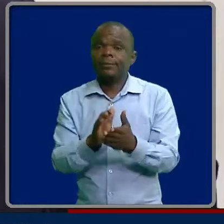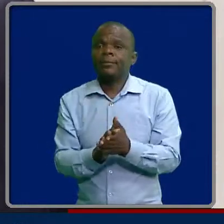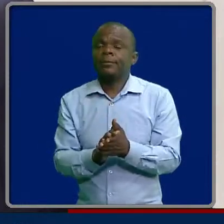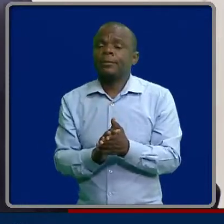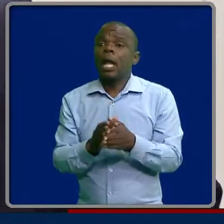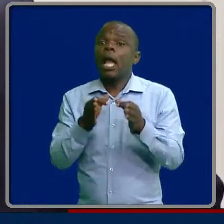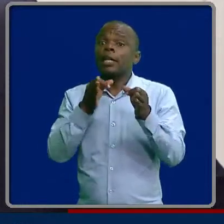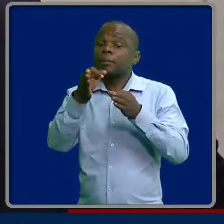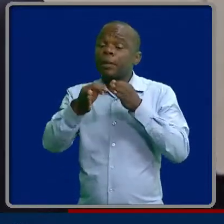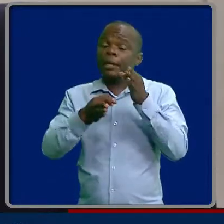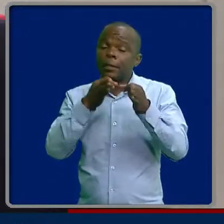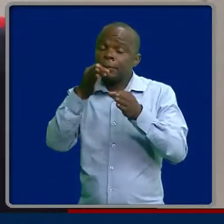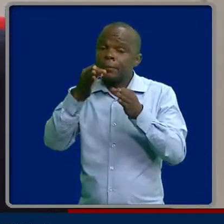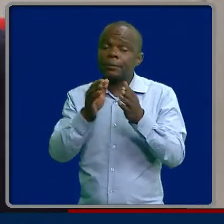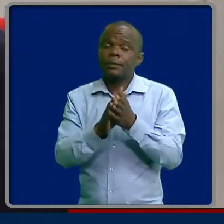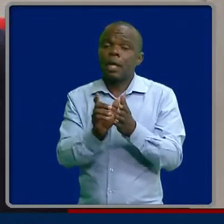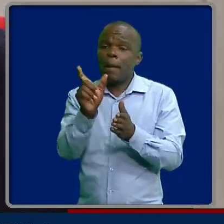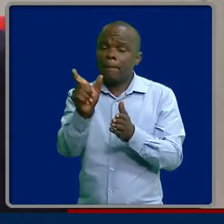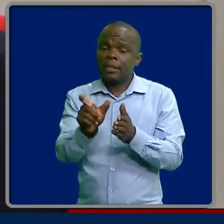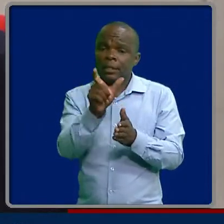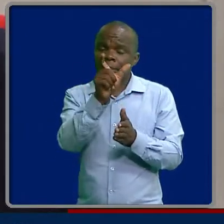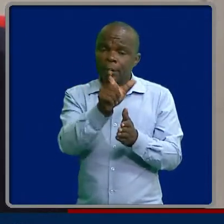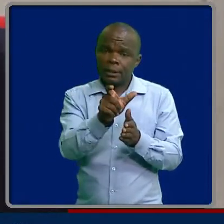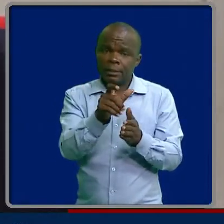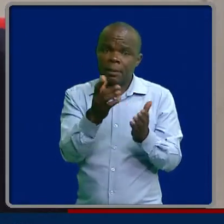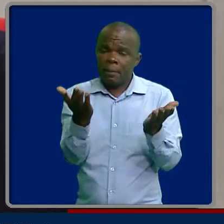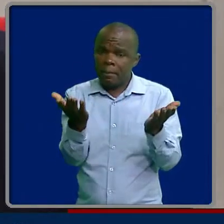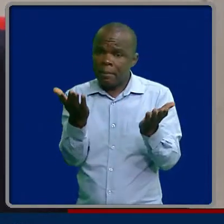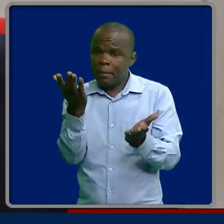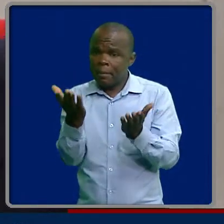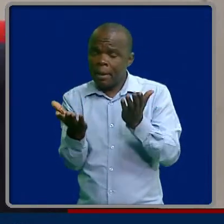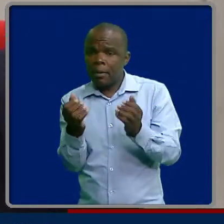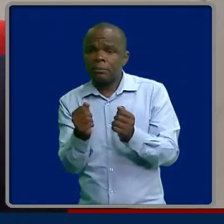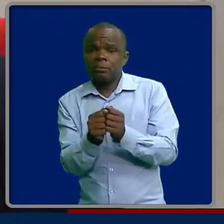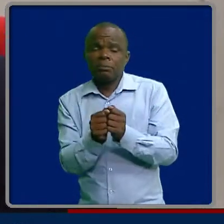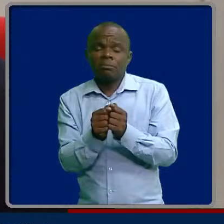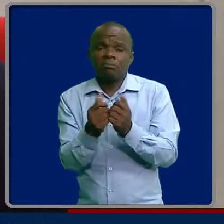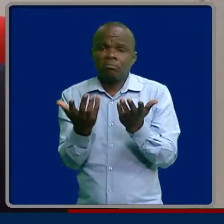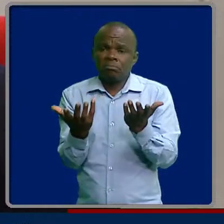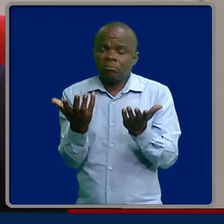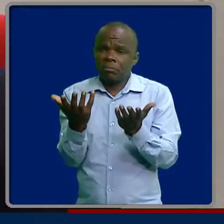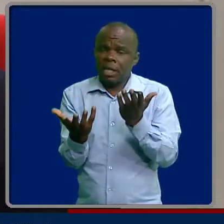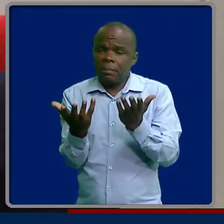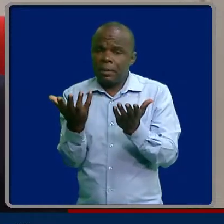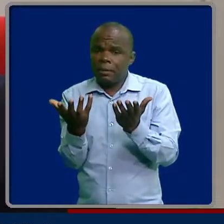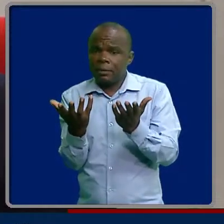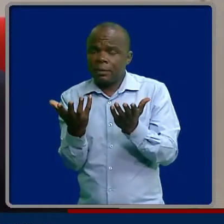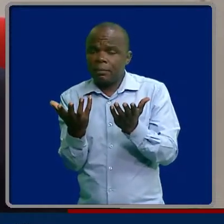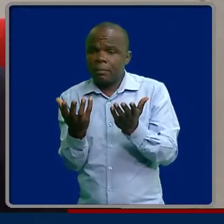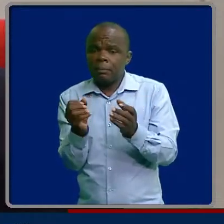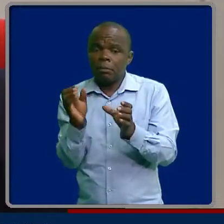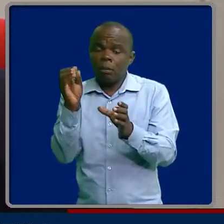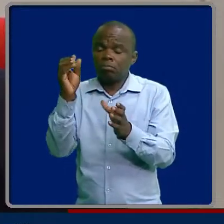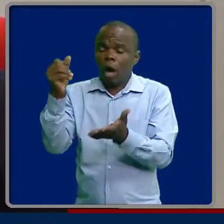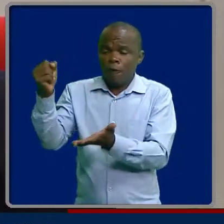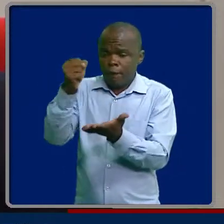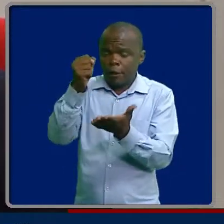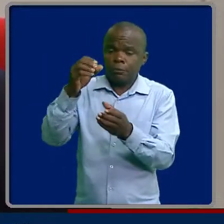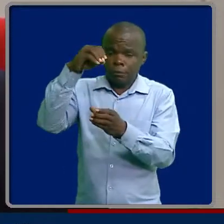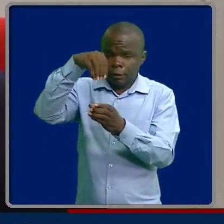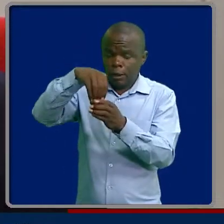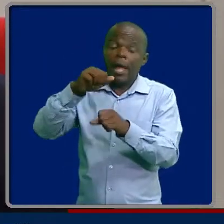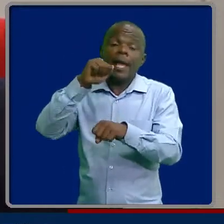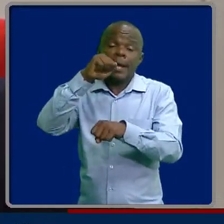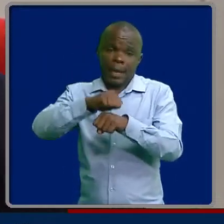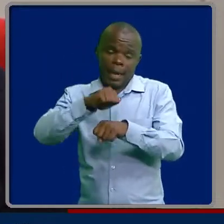Mavuso also explained that some individuals who are not considered vulnerable may be required to make contributions. He